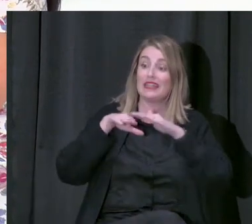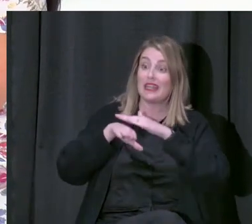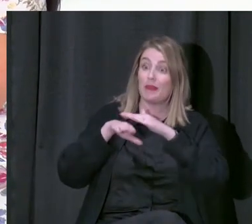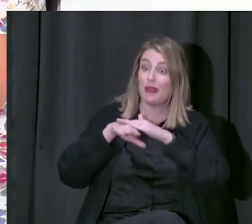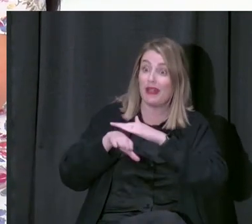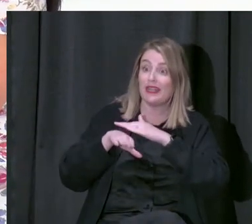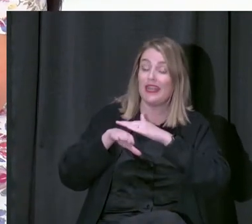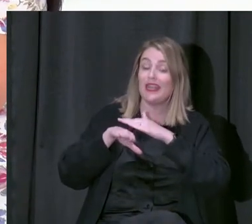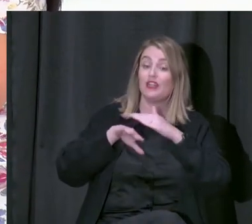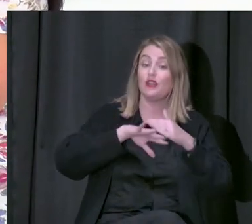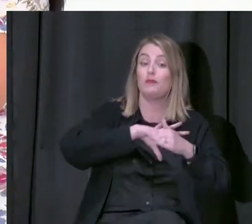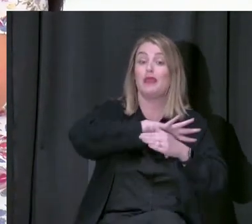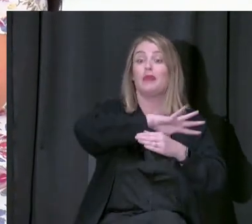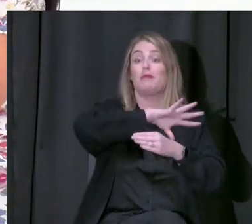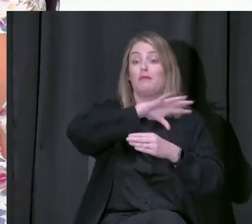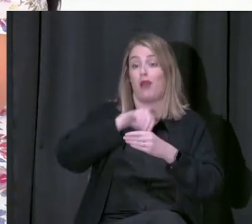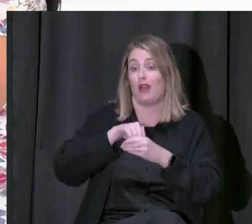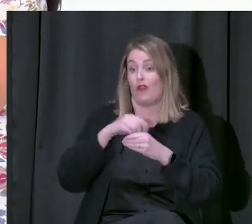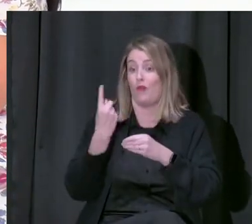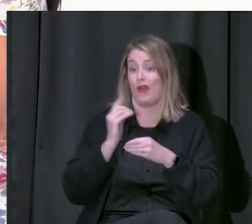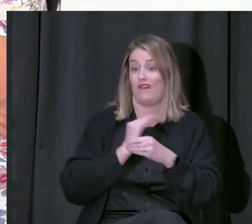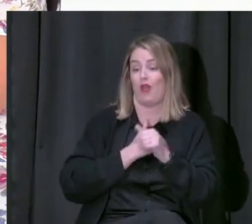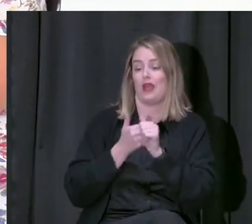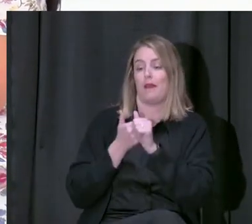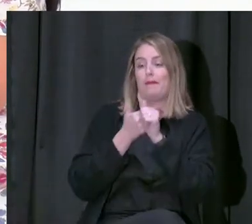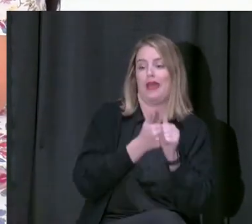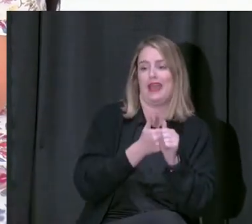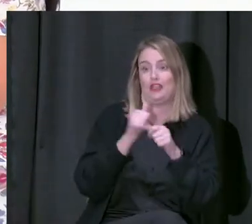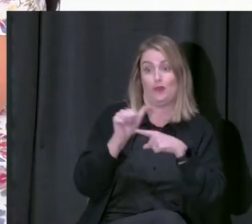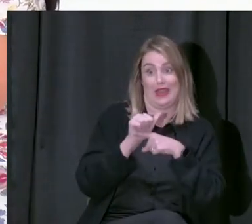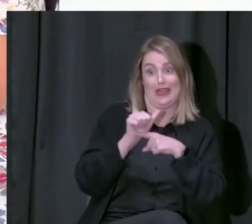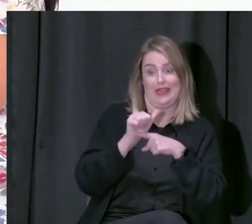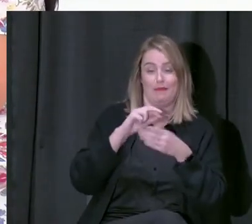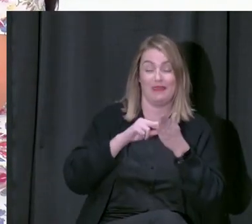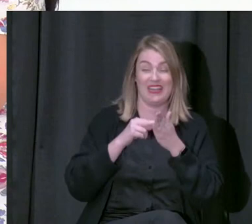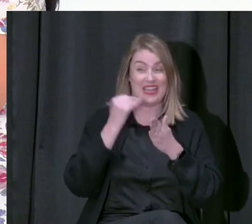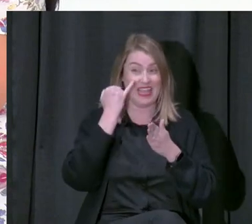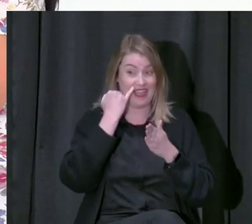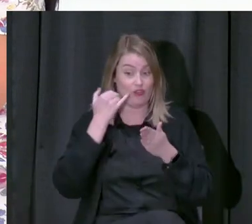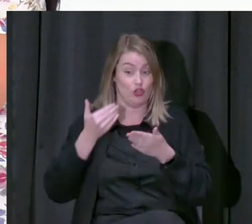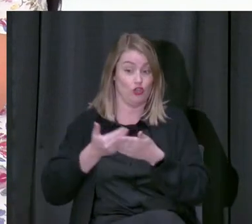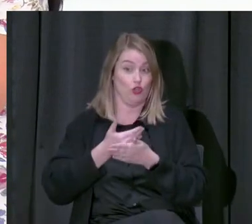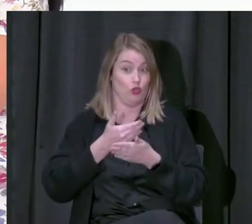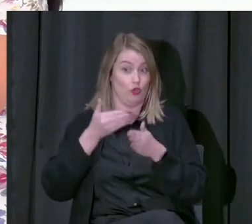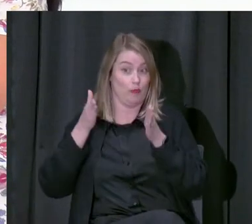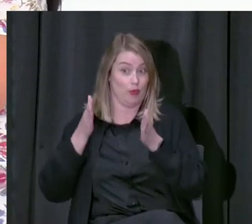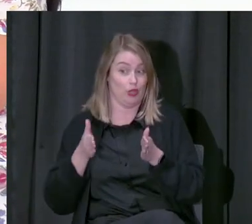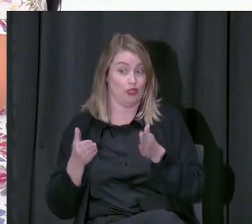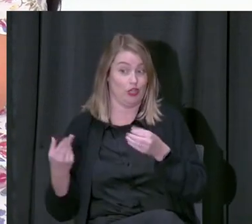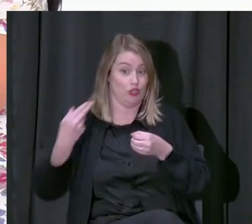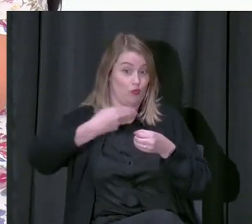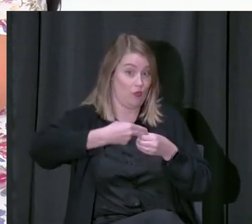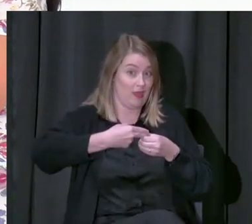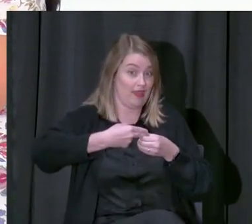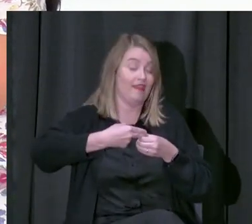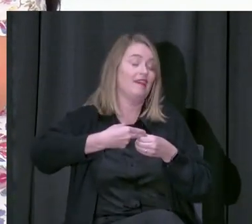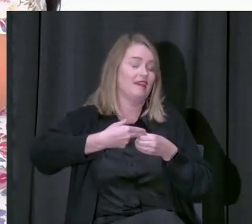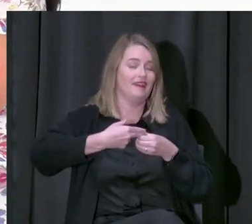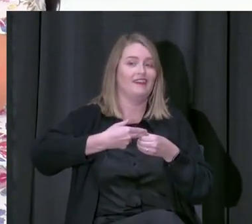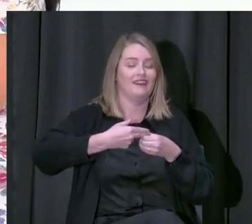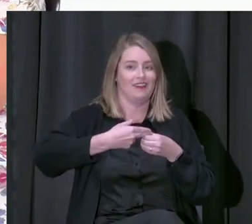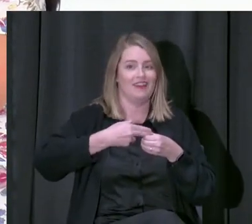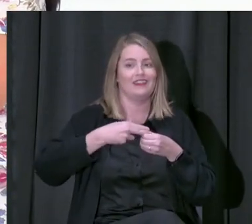be part of one of our compliance trainings. So every employee that joins the organization will have will get to